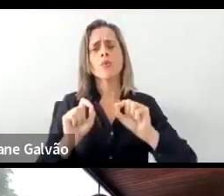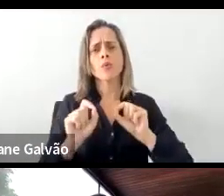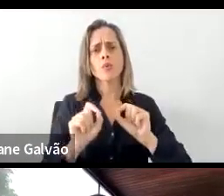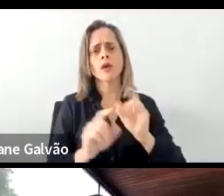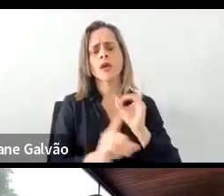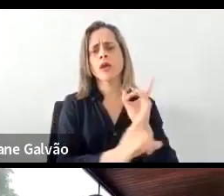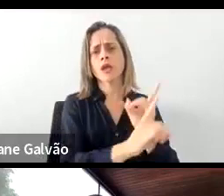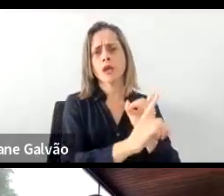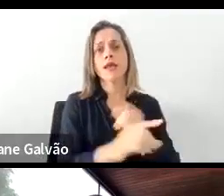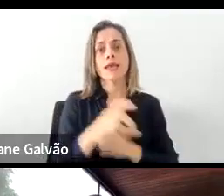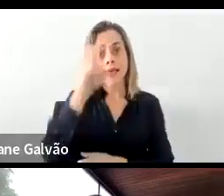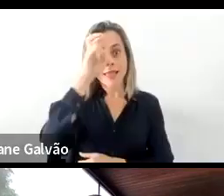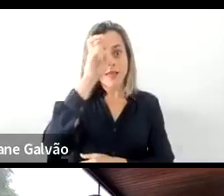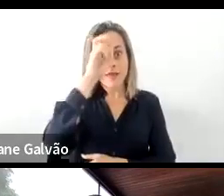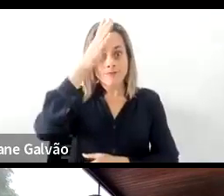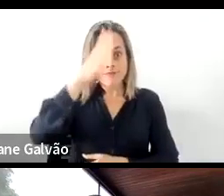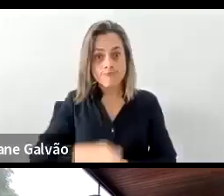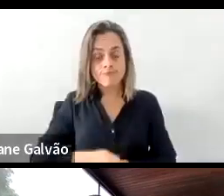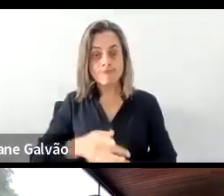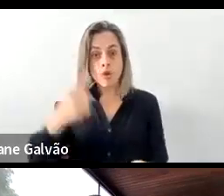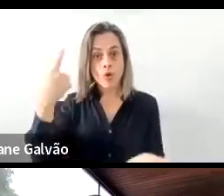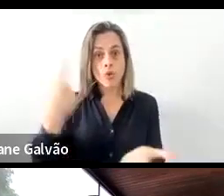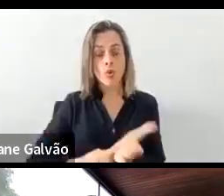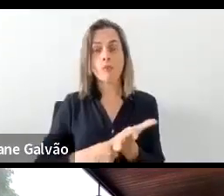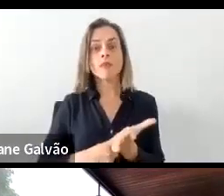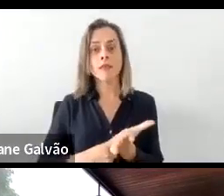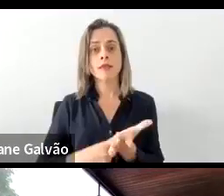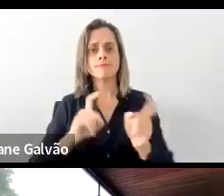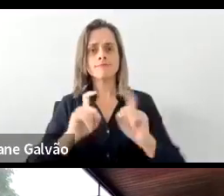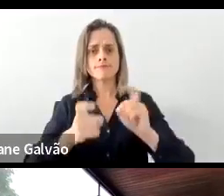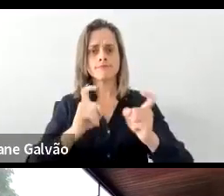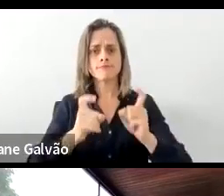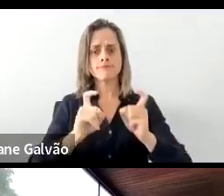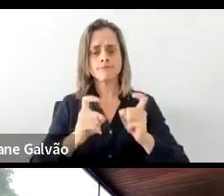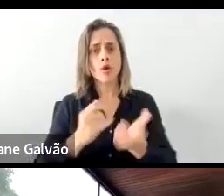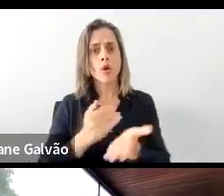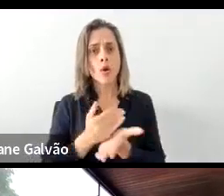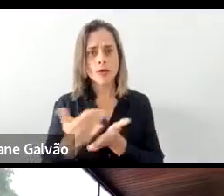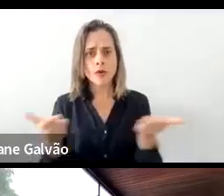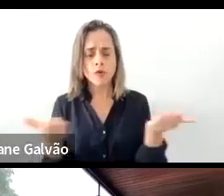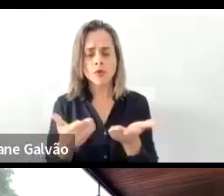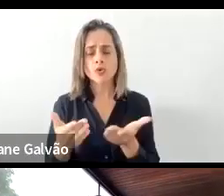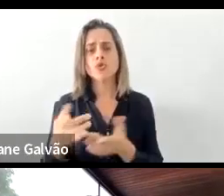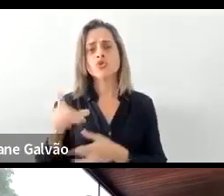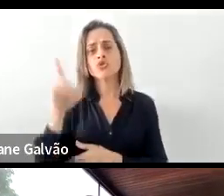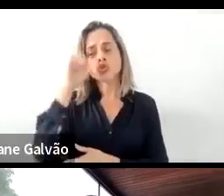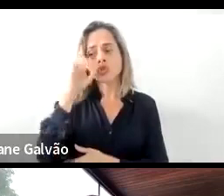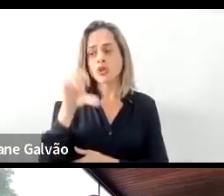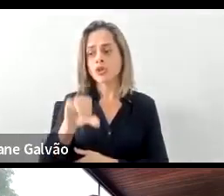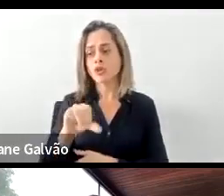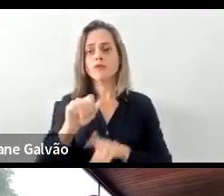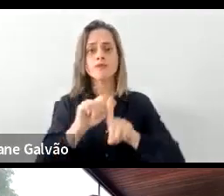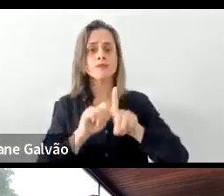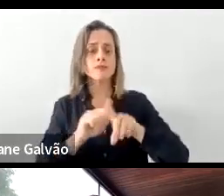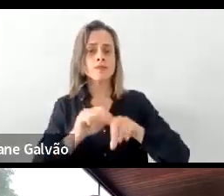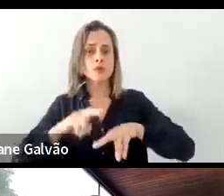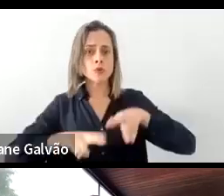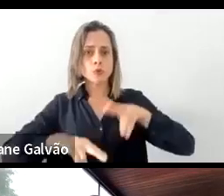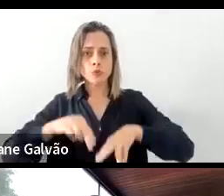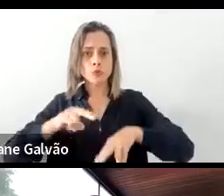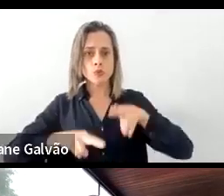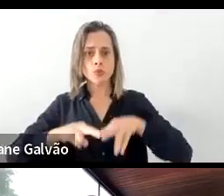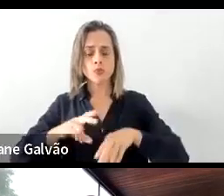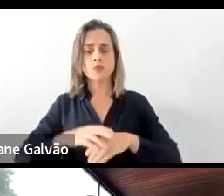12th, on June 9th, August 11th, September 15th, October 13th,